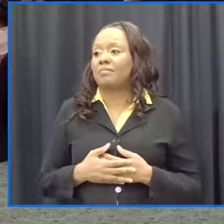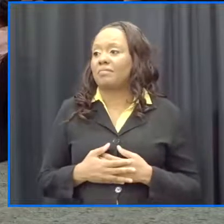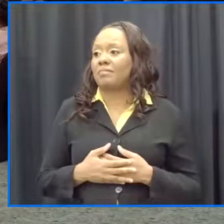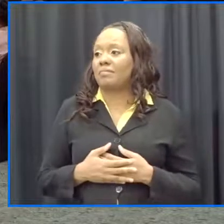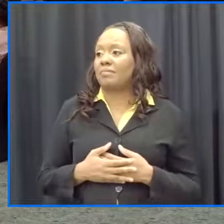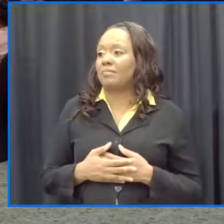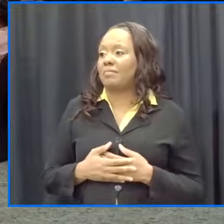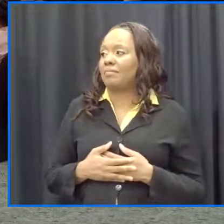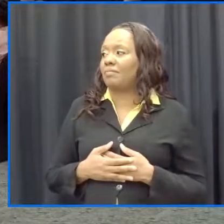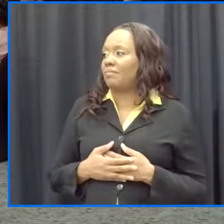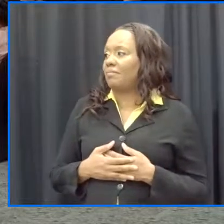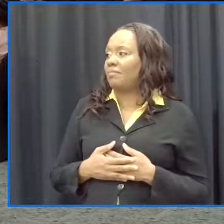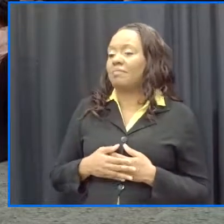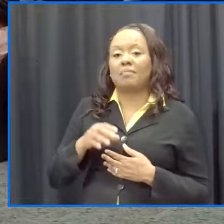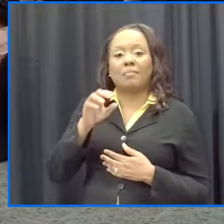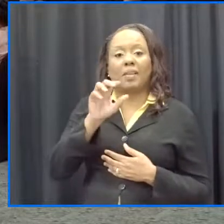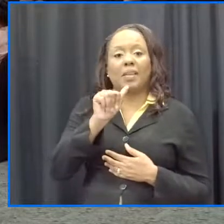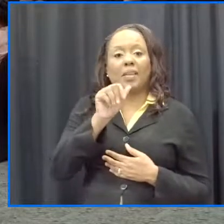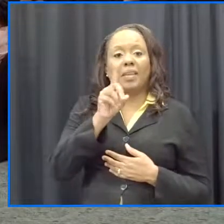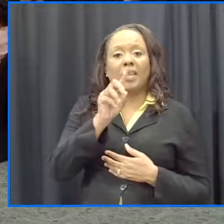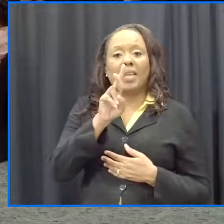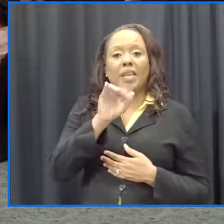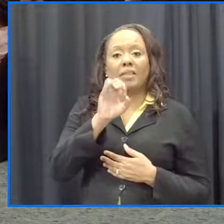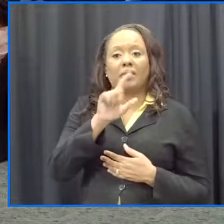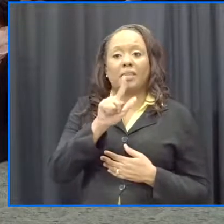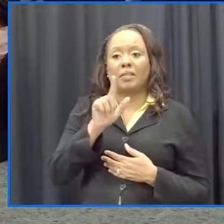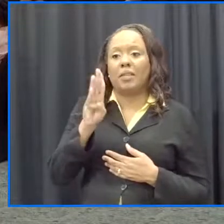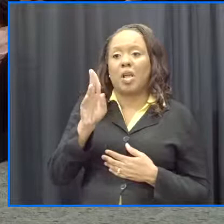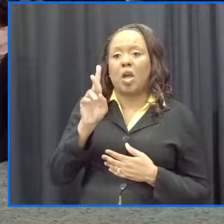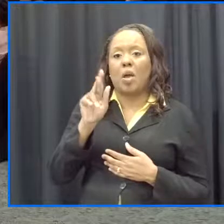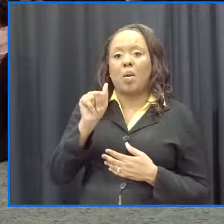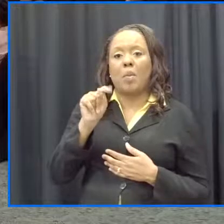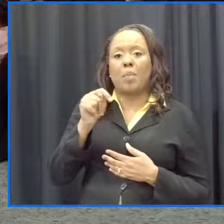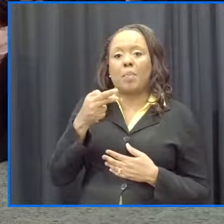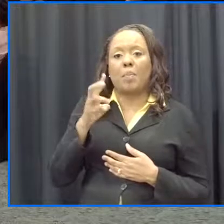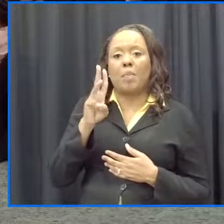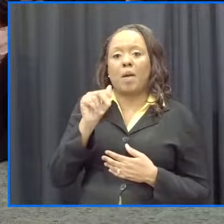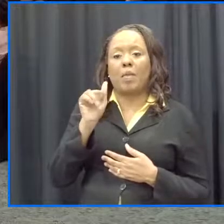to Commissioner Mr. Adriel Brathwaite.